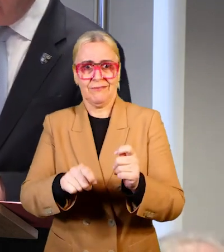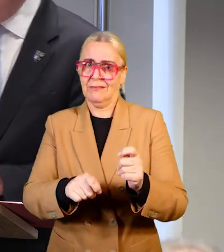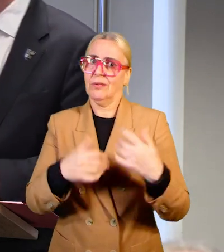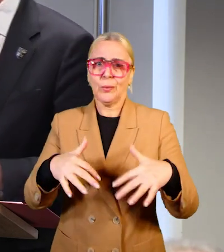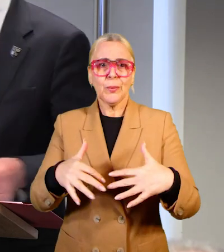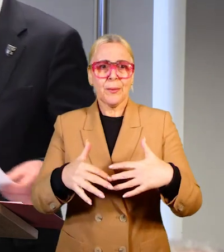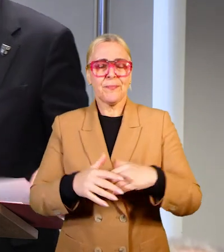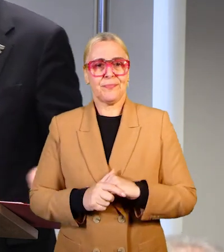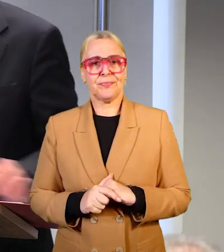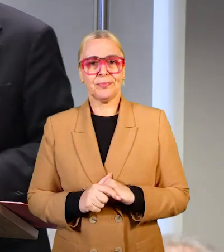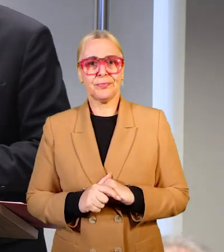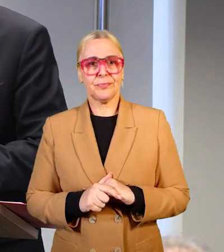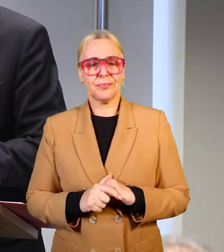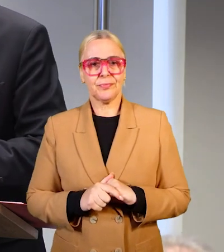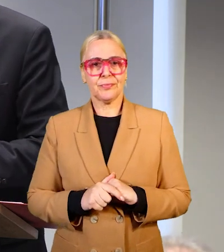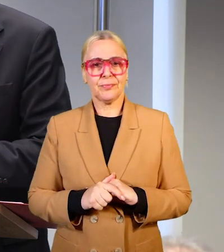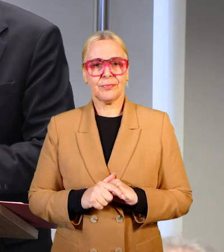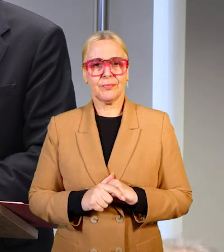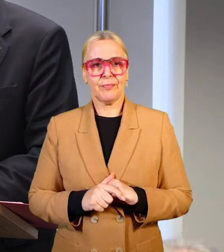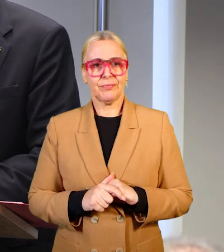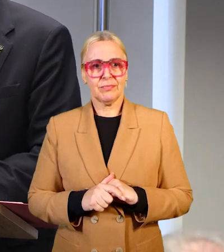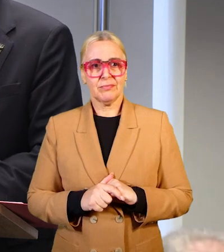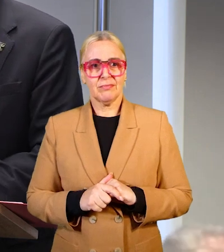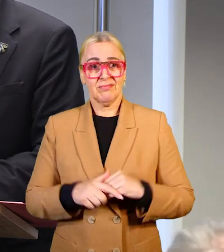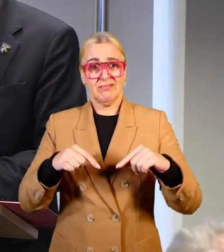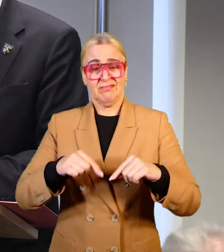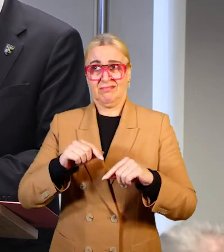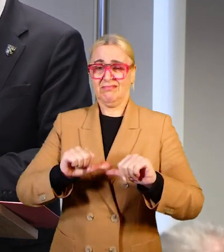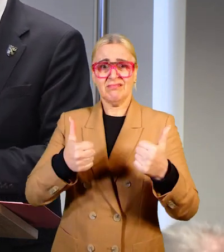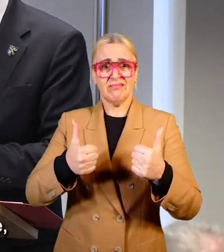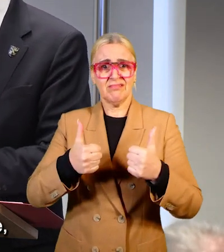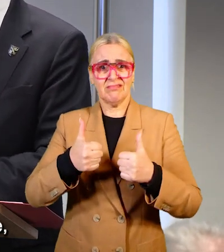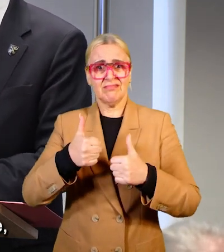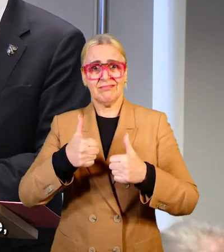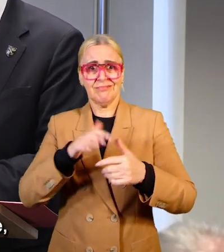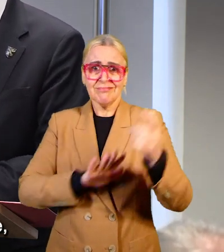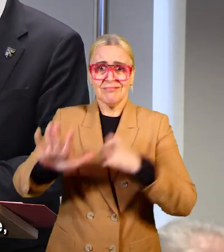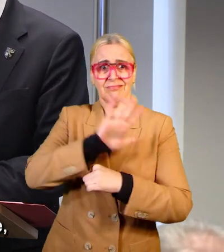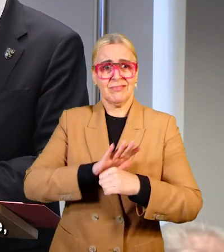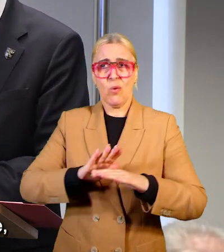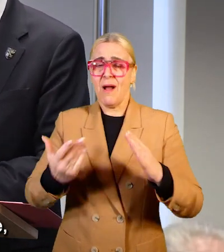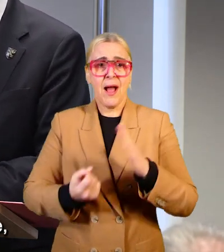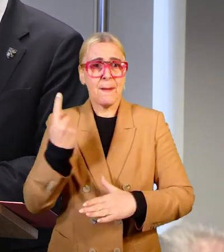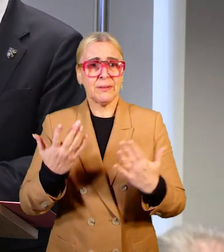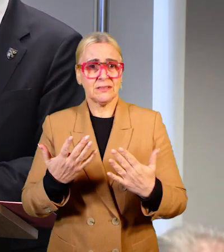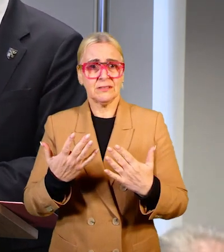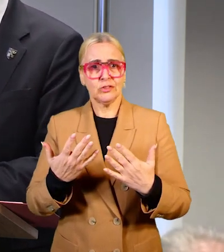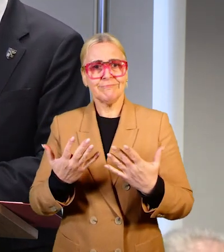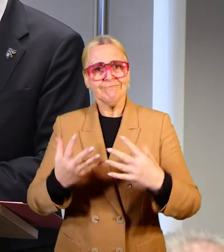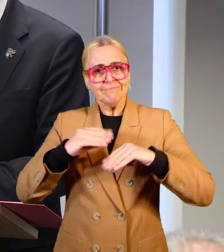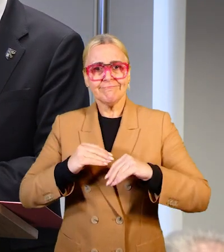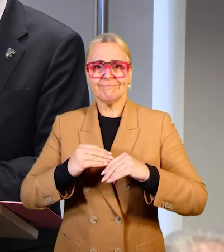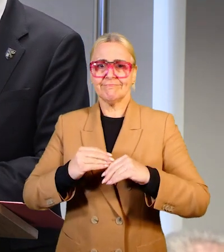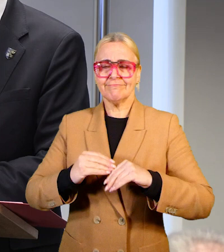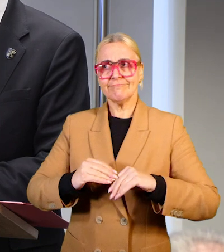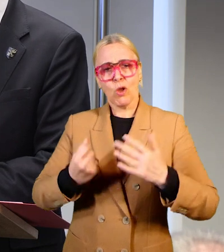this council is on a sound financial footing. While the year ahead will be full of challenge and change, this council is